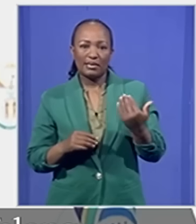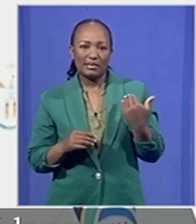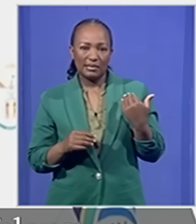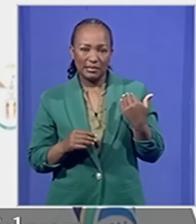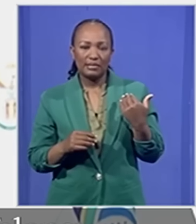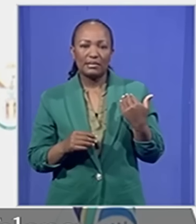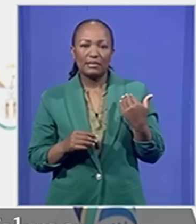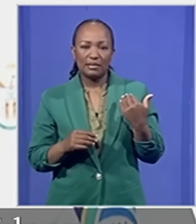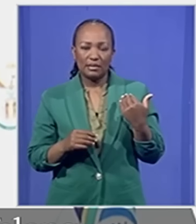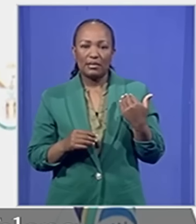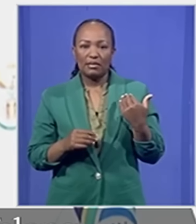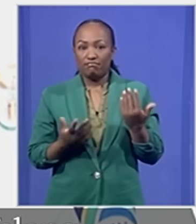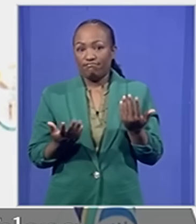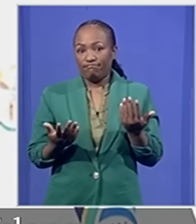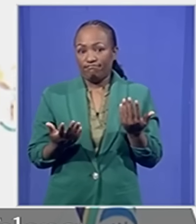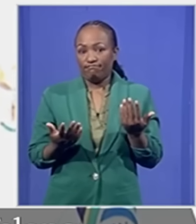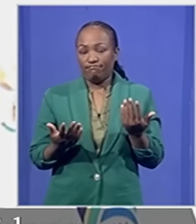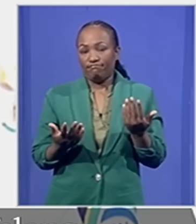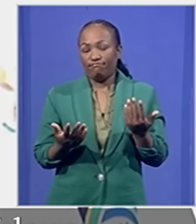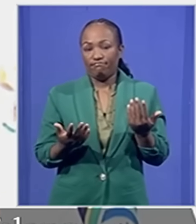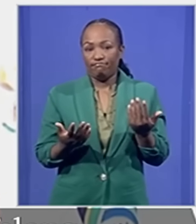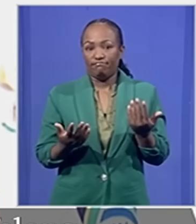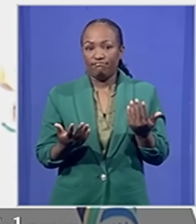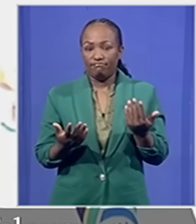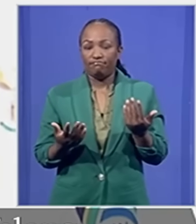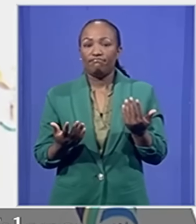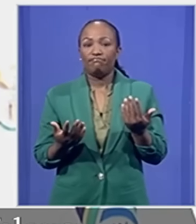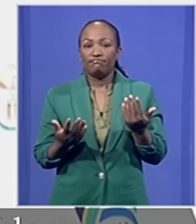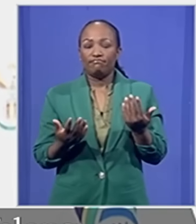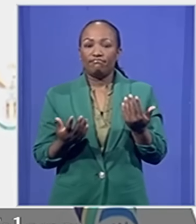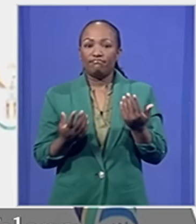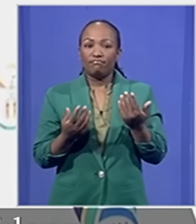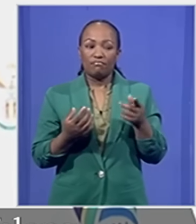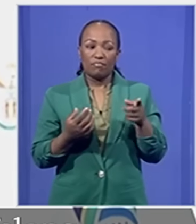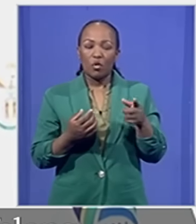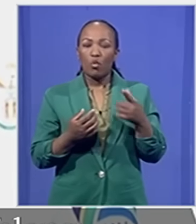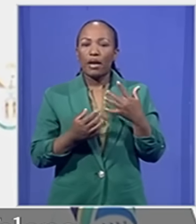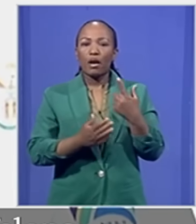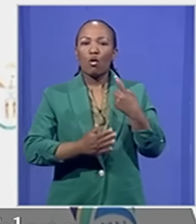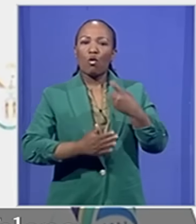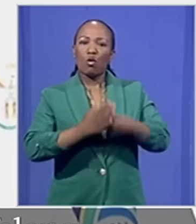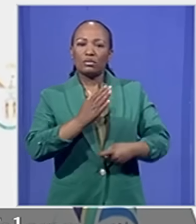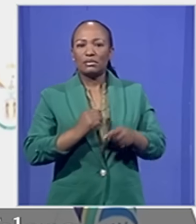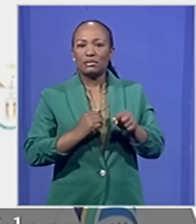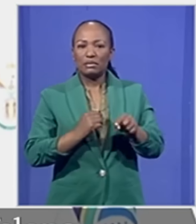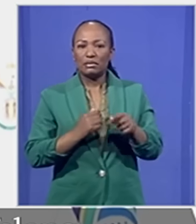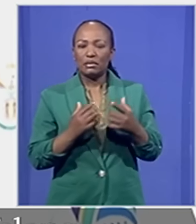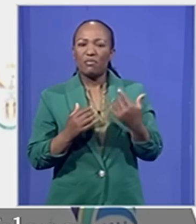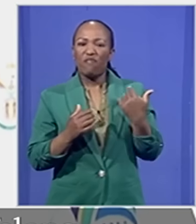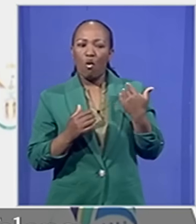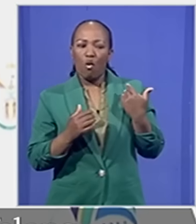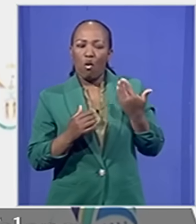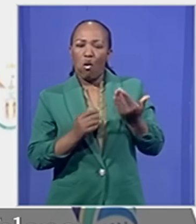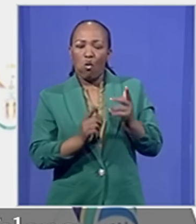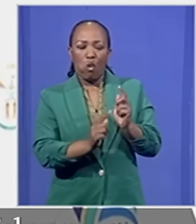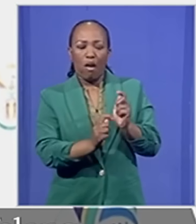Secondly, is it that the cost that were incurred